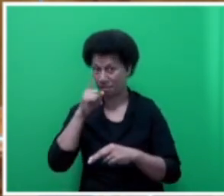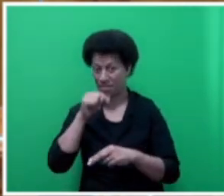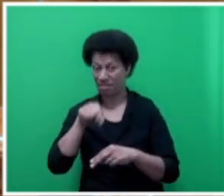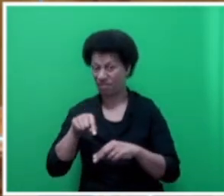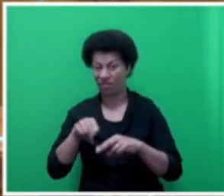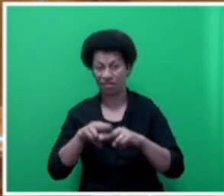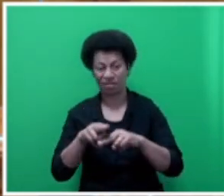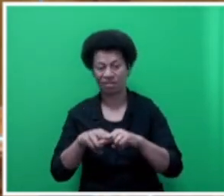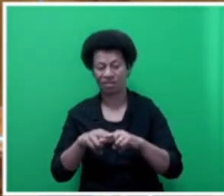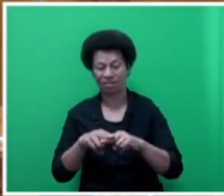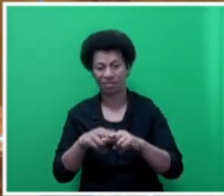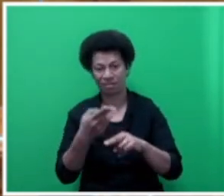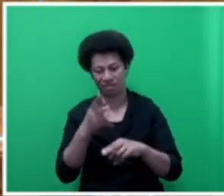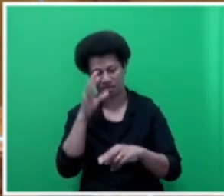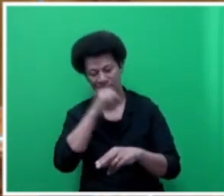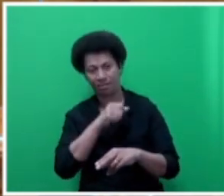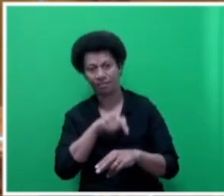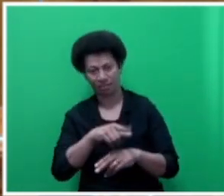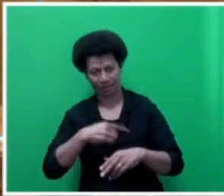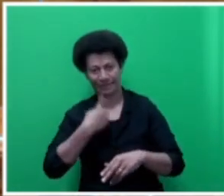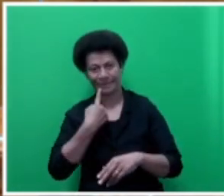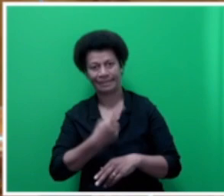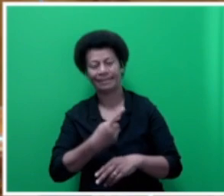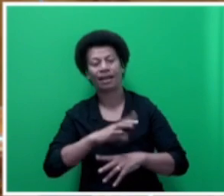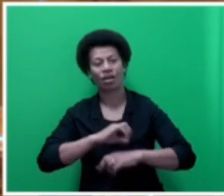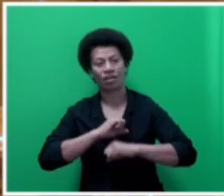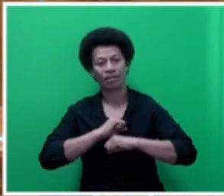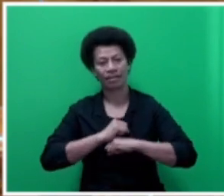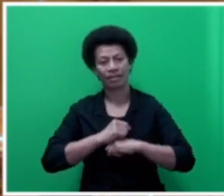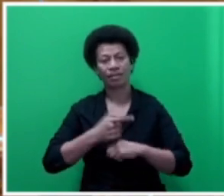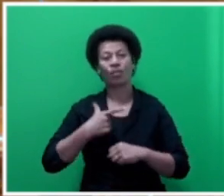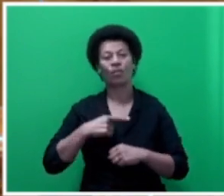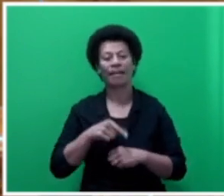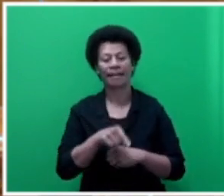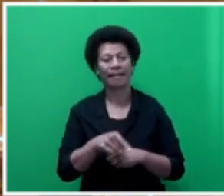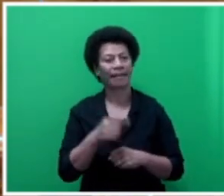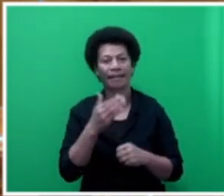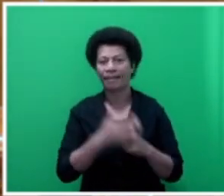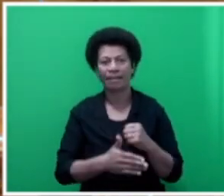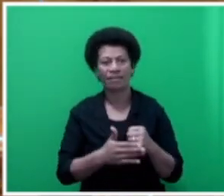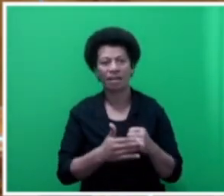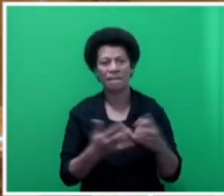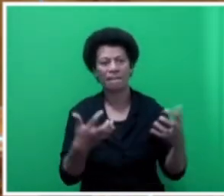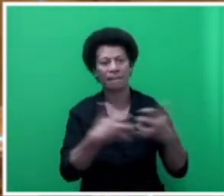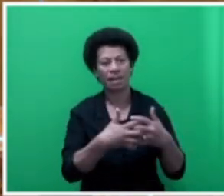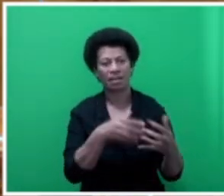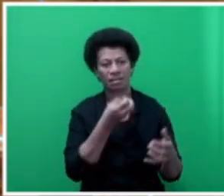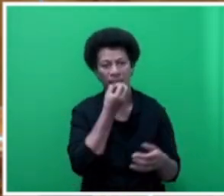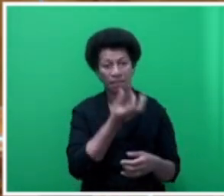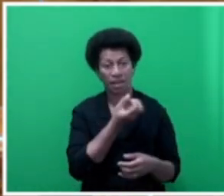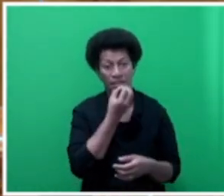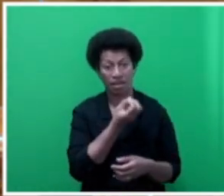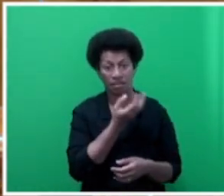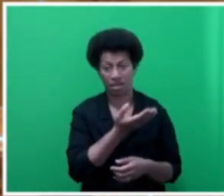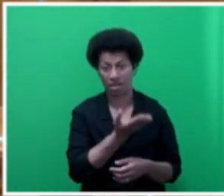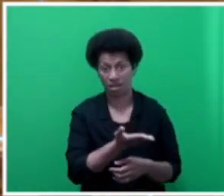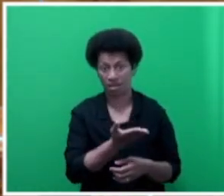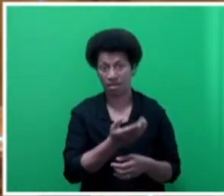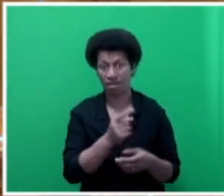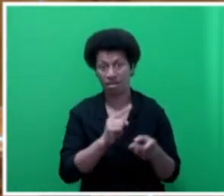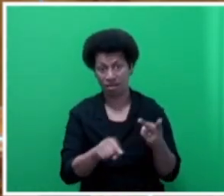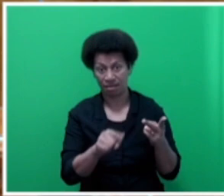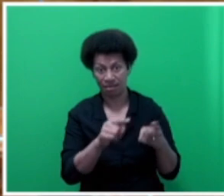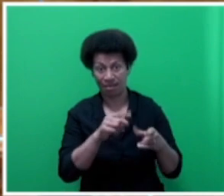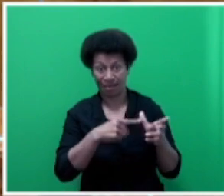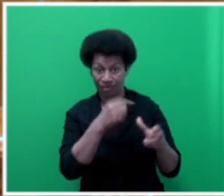nation. I say with confidence, sir, because the inconsistency in messages delivered by the Honourable Minister for